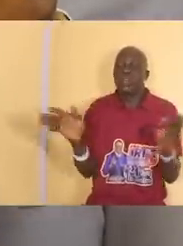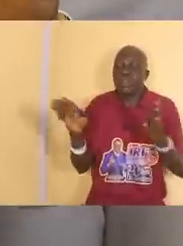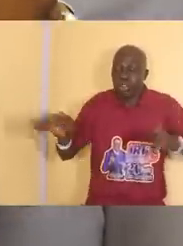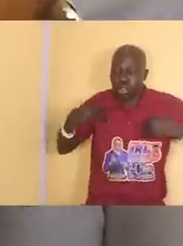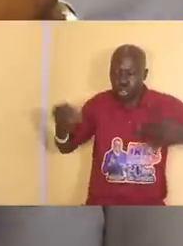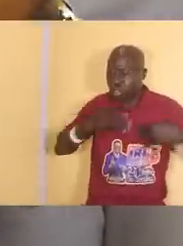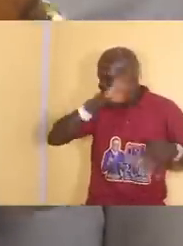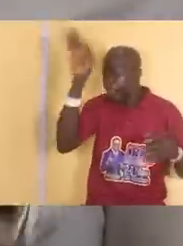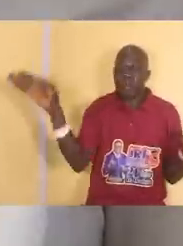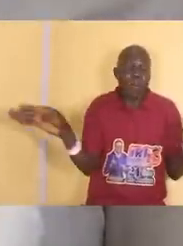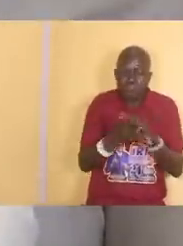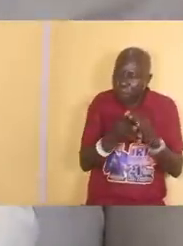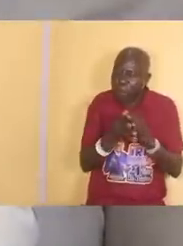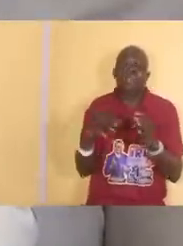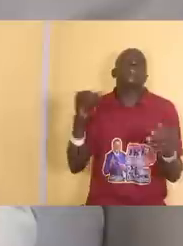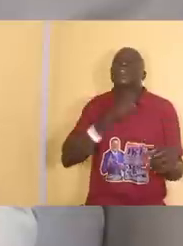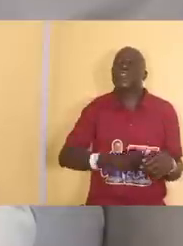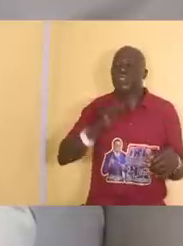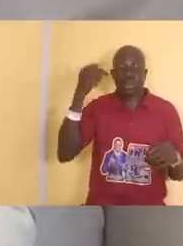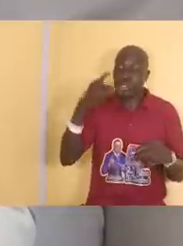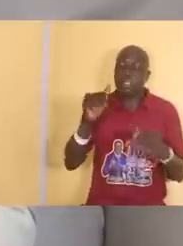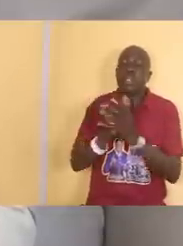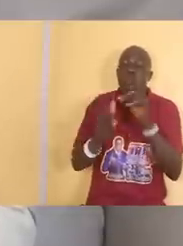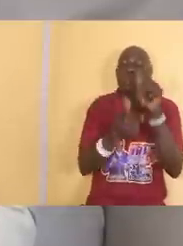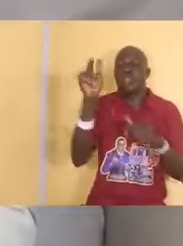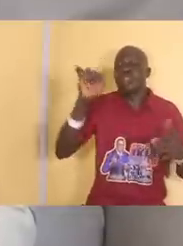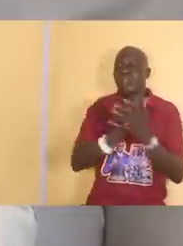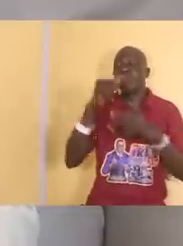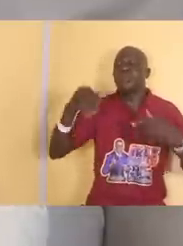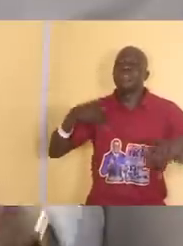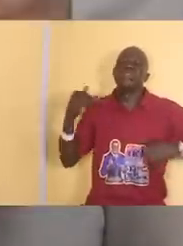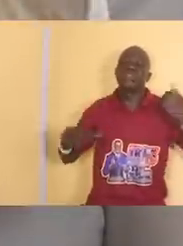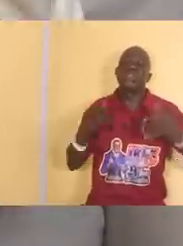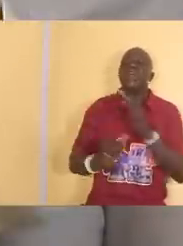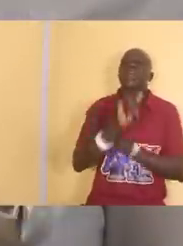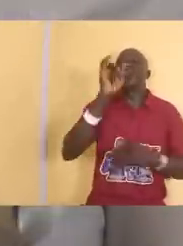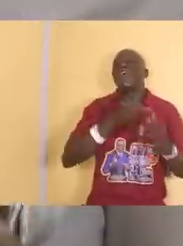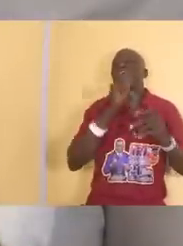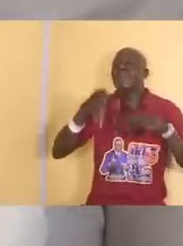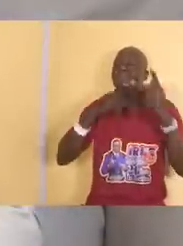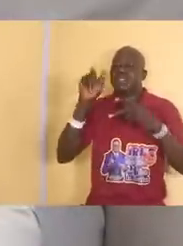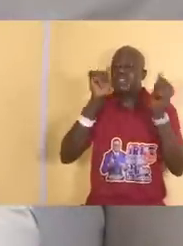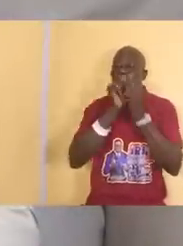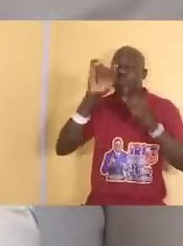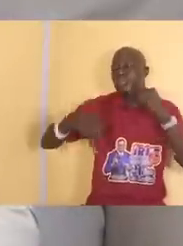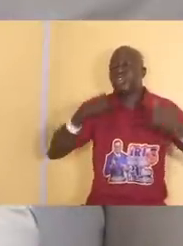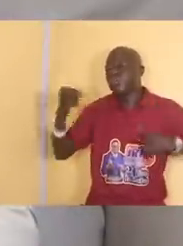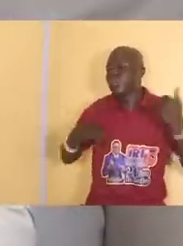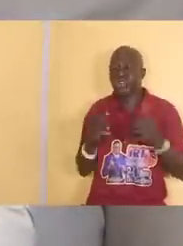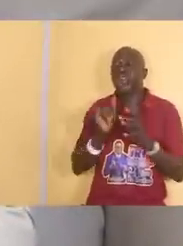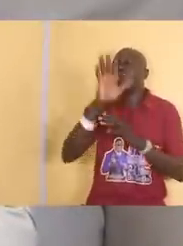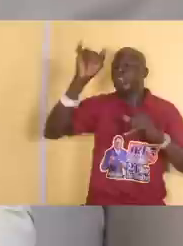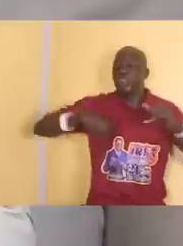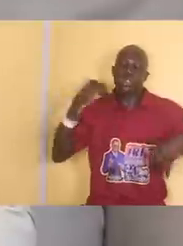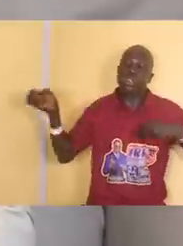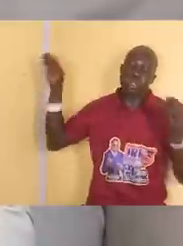celebrants. Sorrow. Oh my yeah, your land. Amen. Oh no, I say your cow. Amen. Don't visit you with joy.